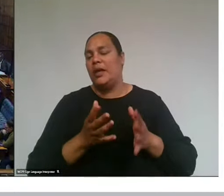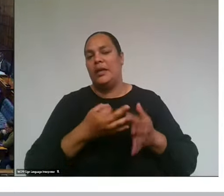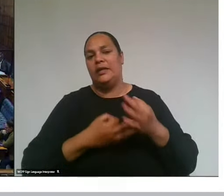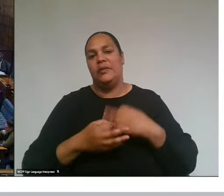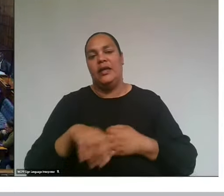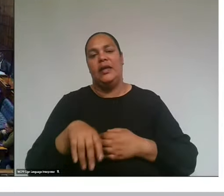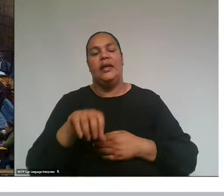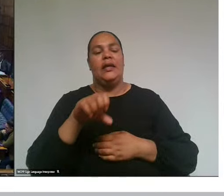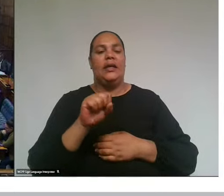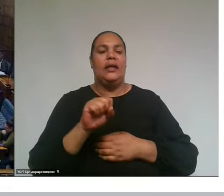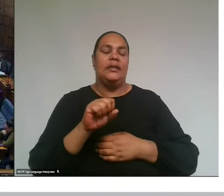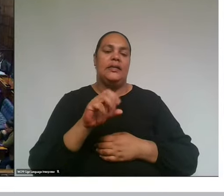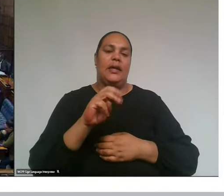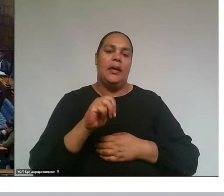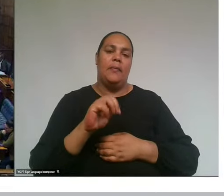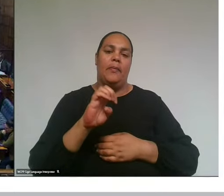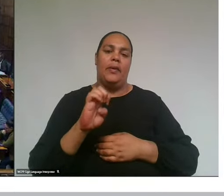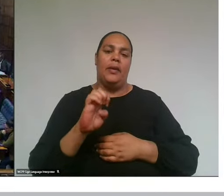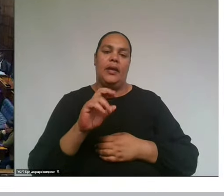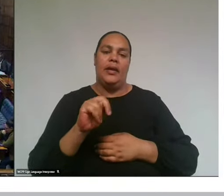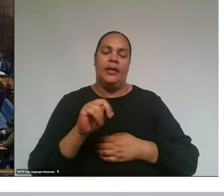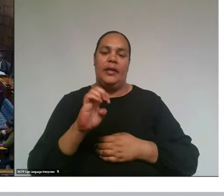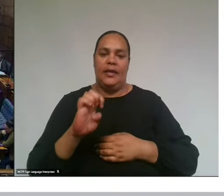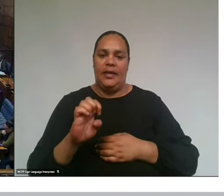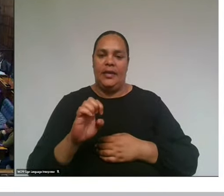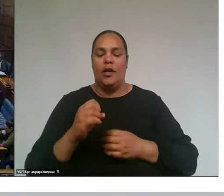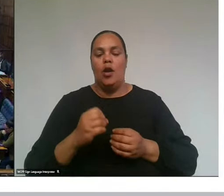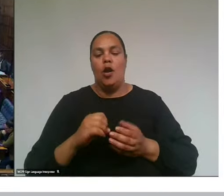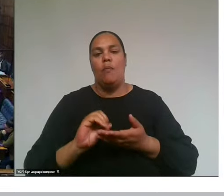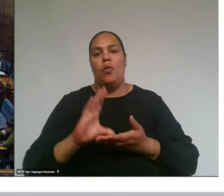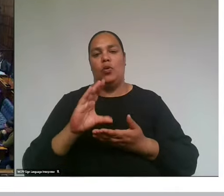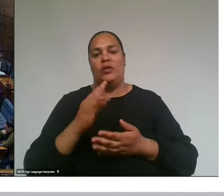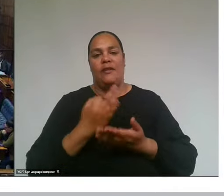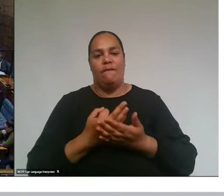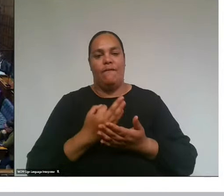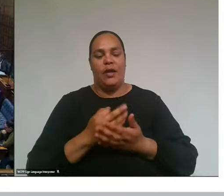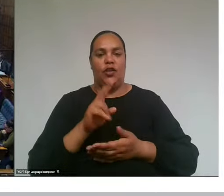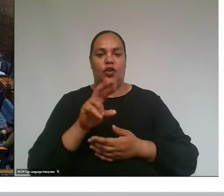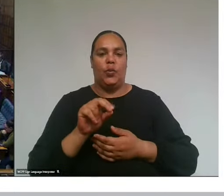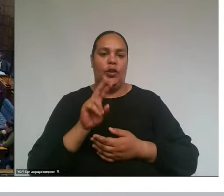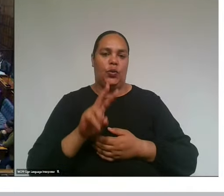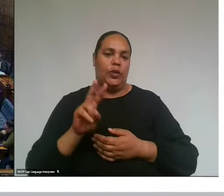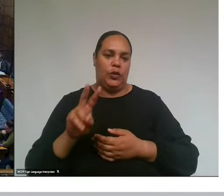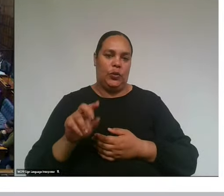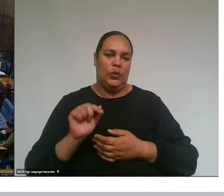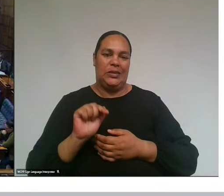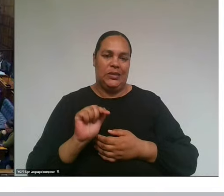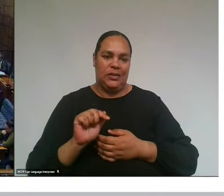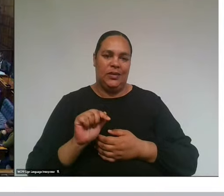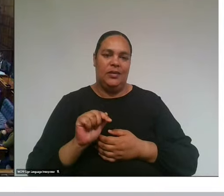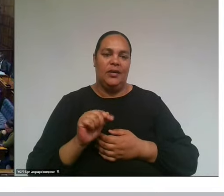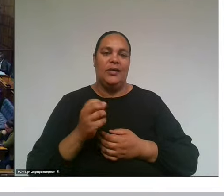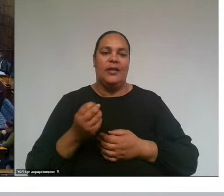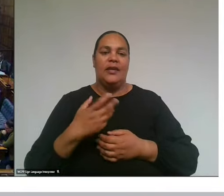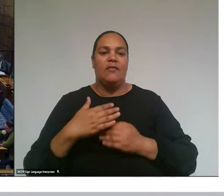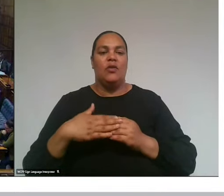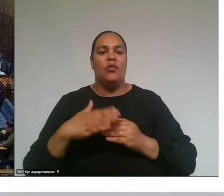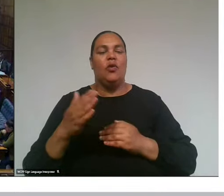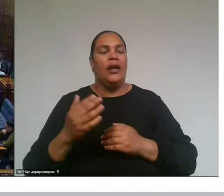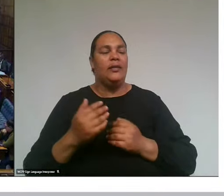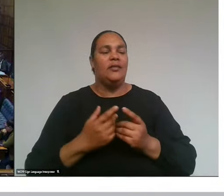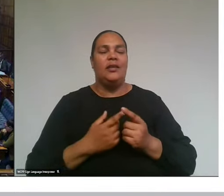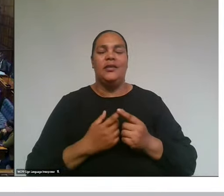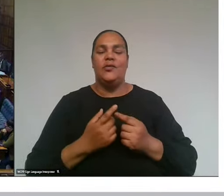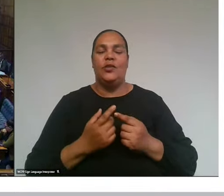smme booster fund 20 22 uh which kind of uh give me more just more in